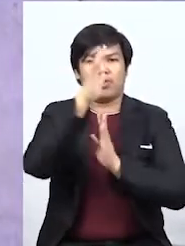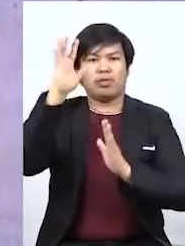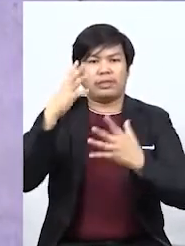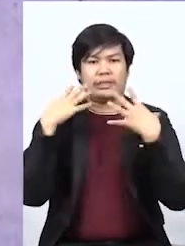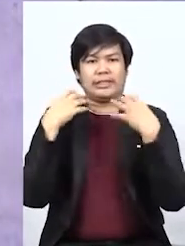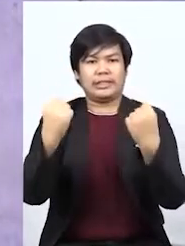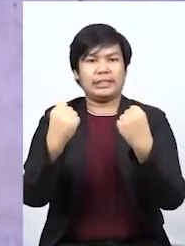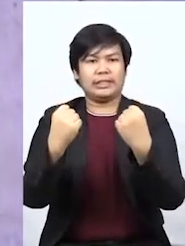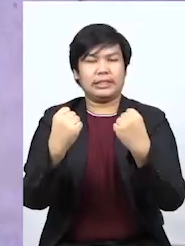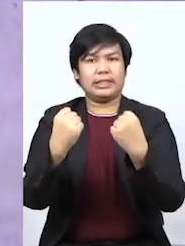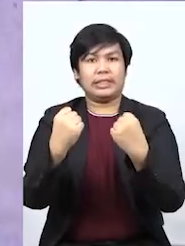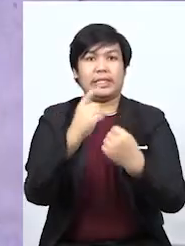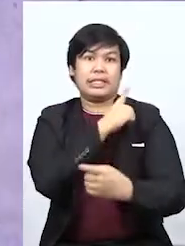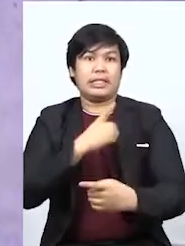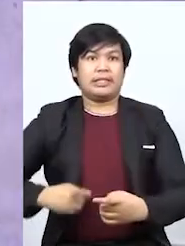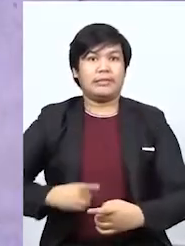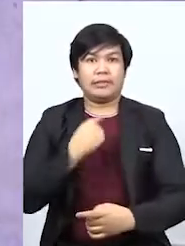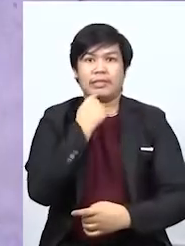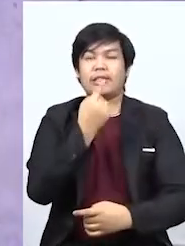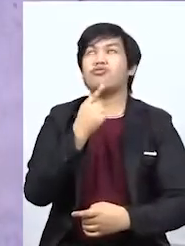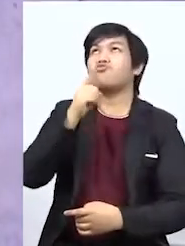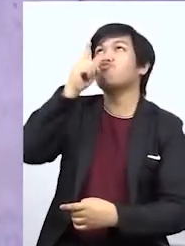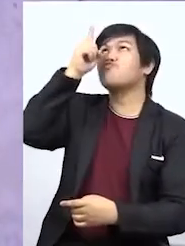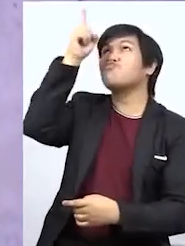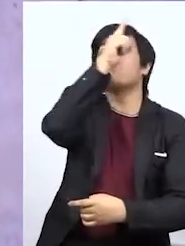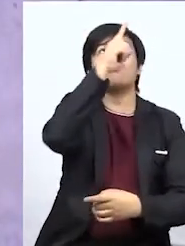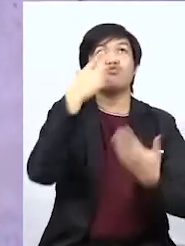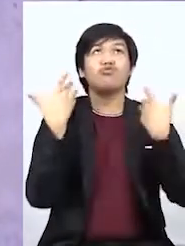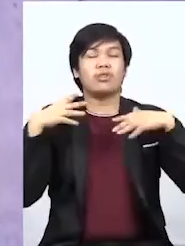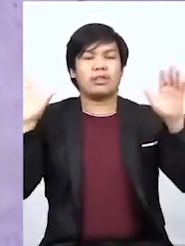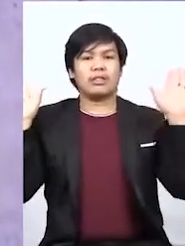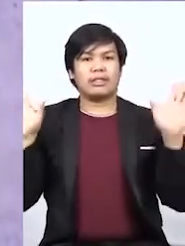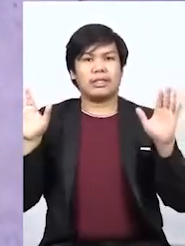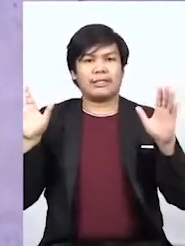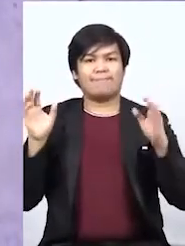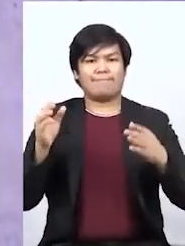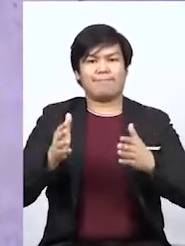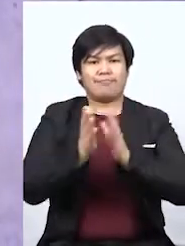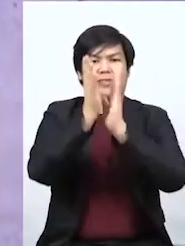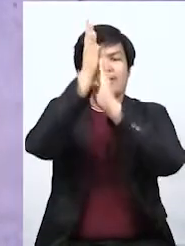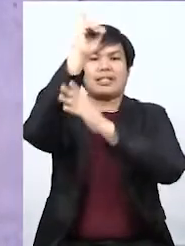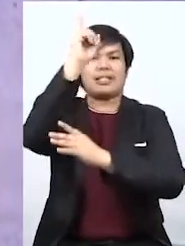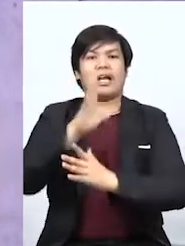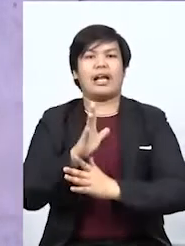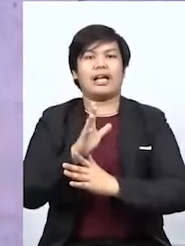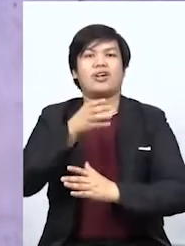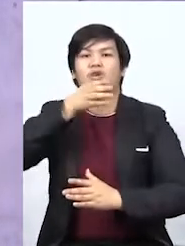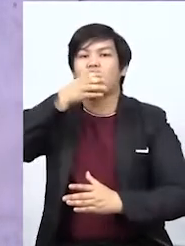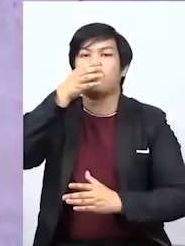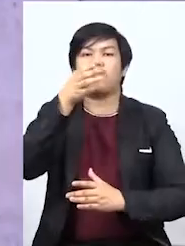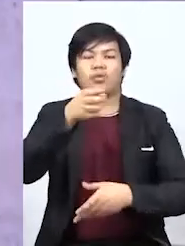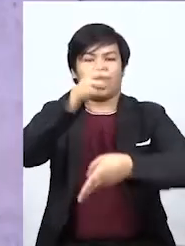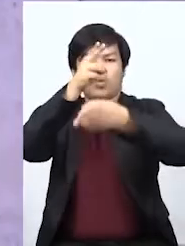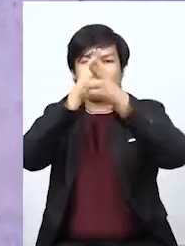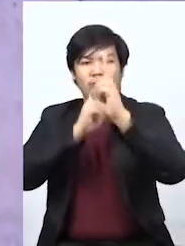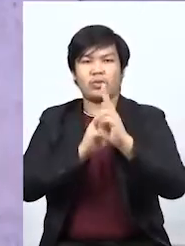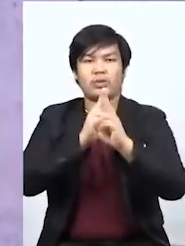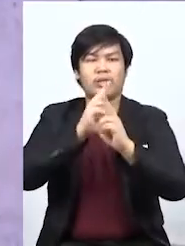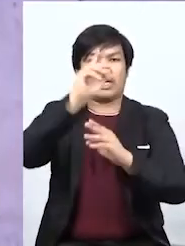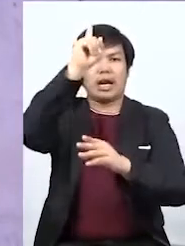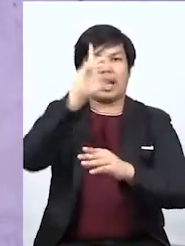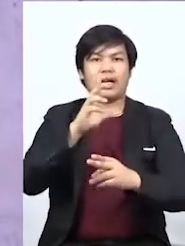telling the heavenly angels to praise The Lord's glory and Power he commands them to honor The Lord's